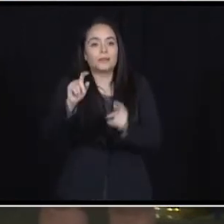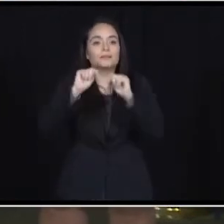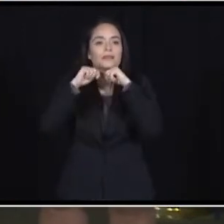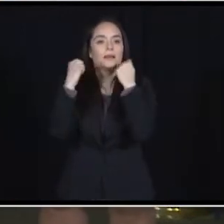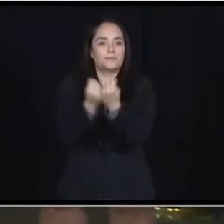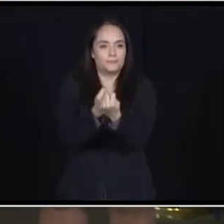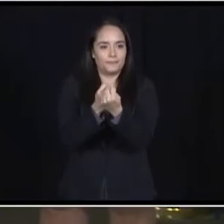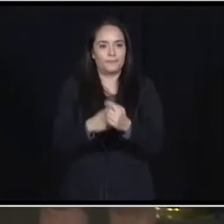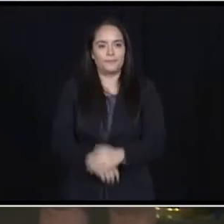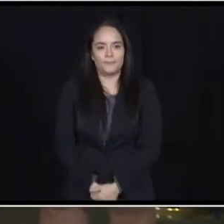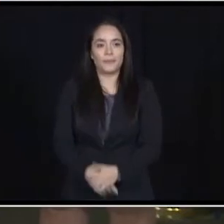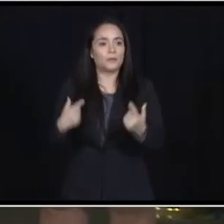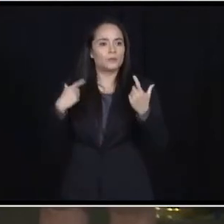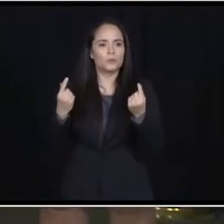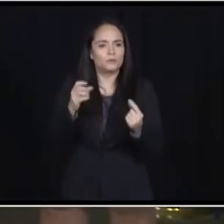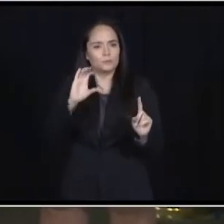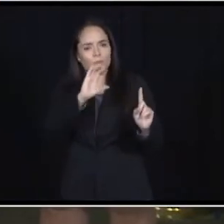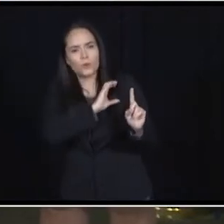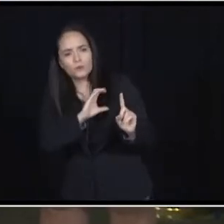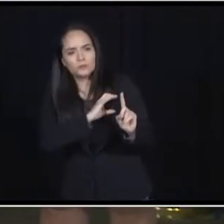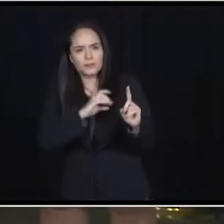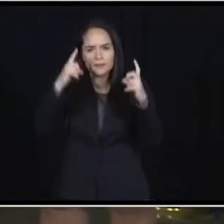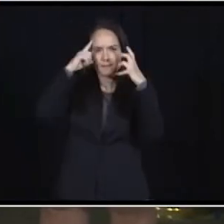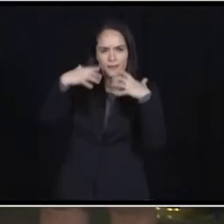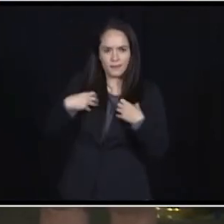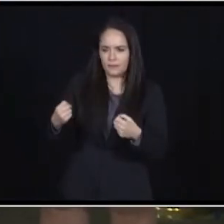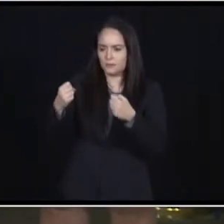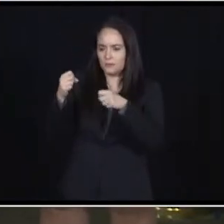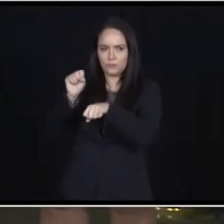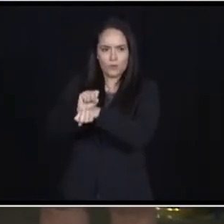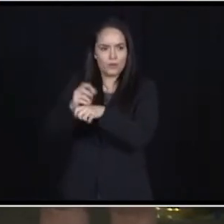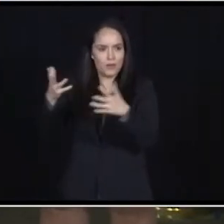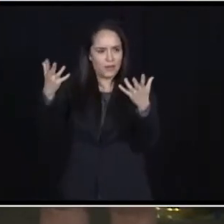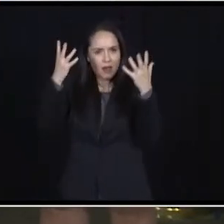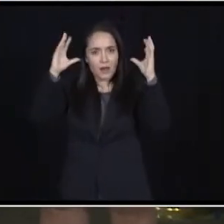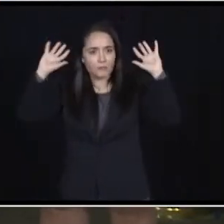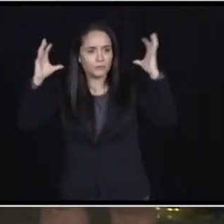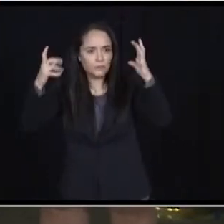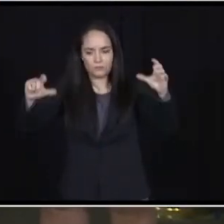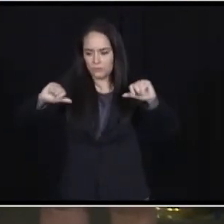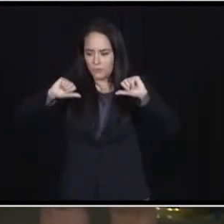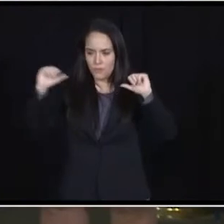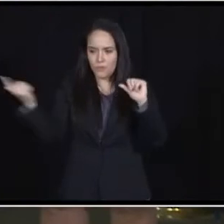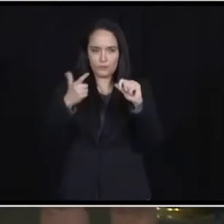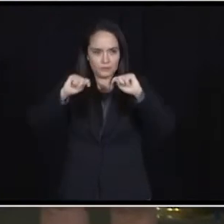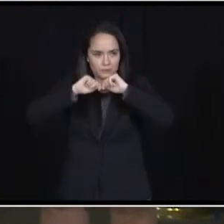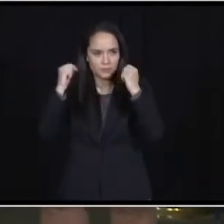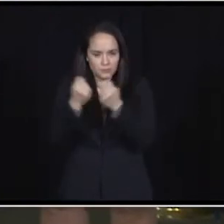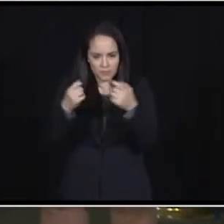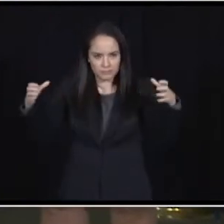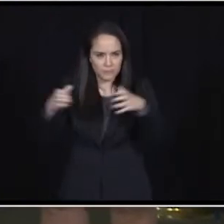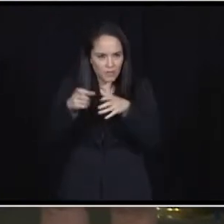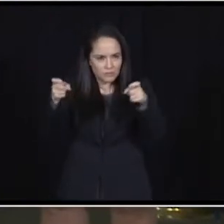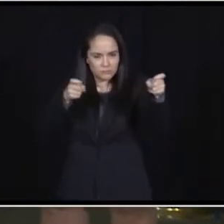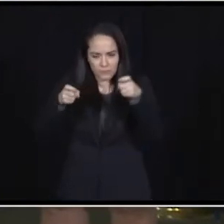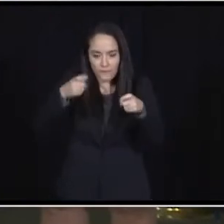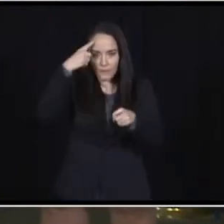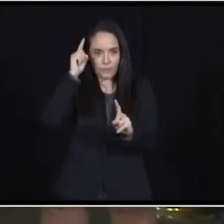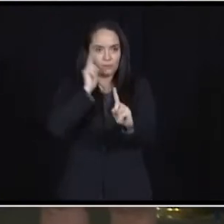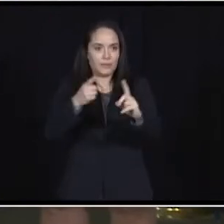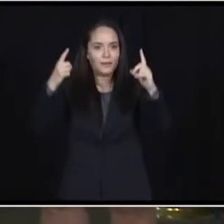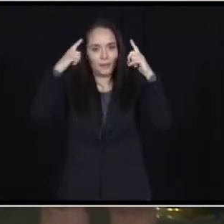officers, mental health workers, and other first responders to handle mental health emergencies and assist people with severe